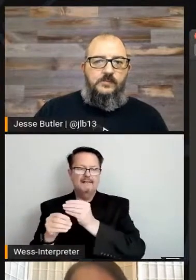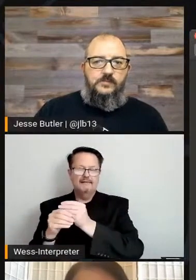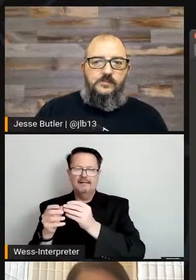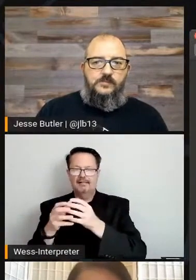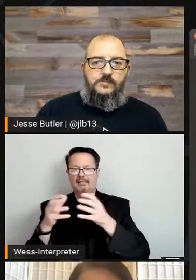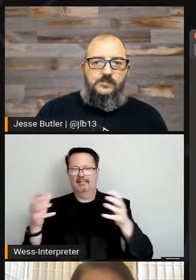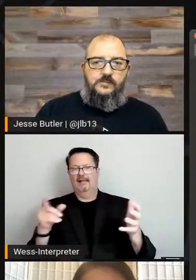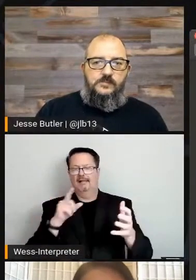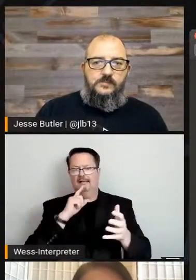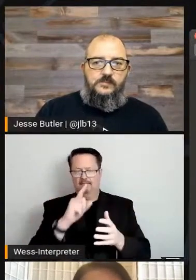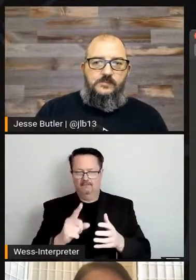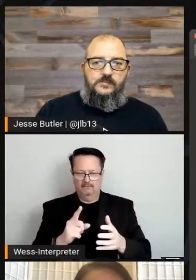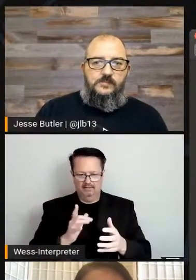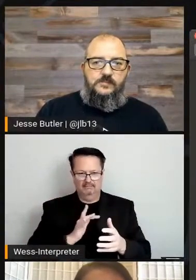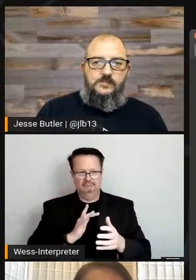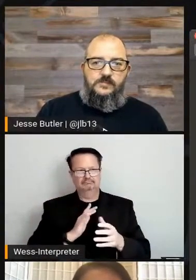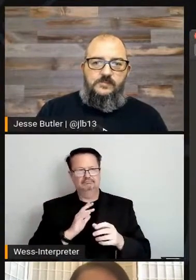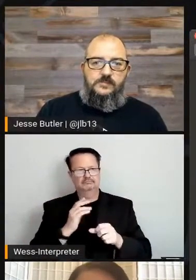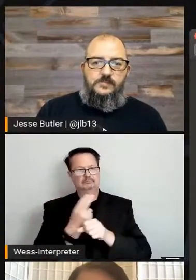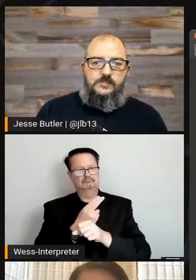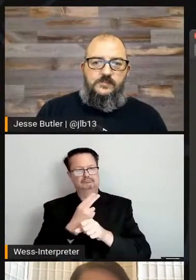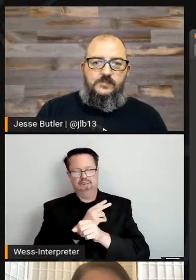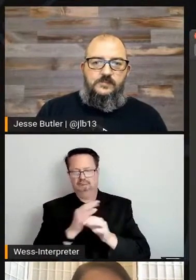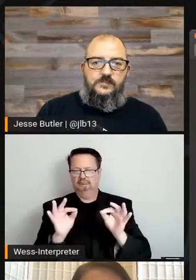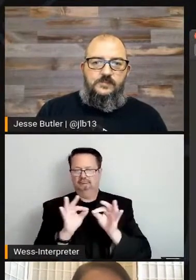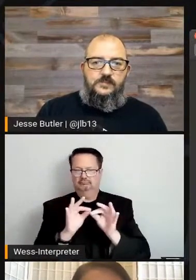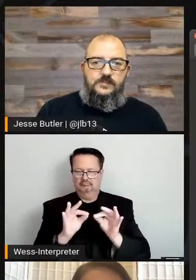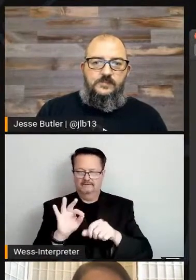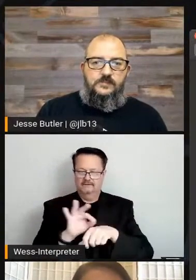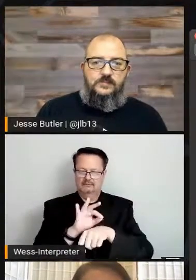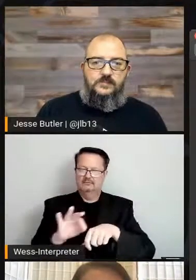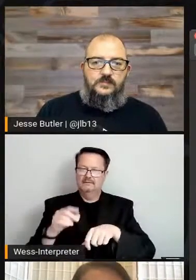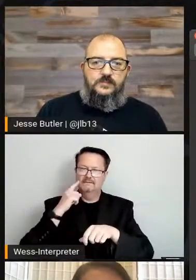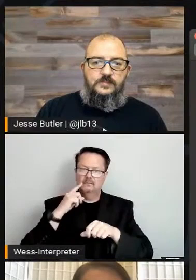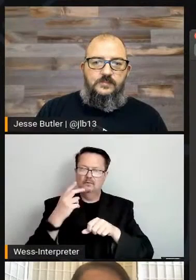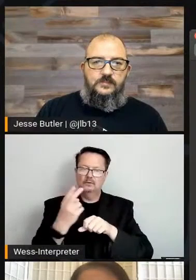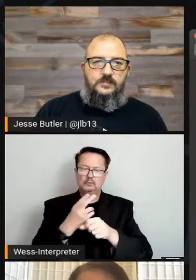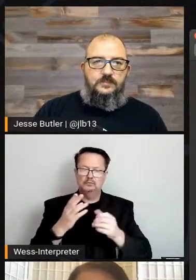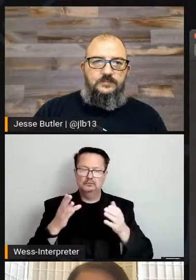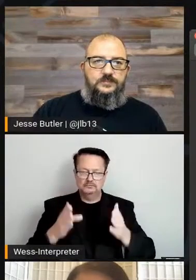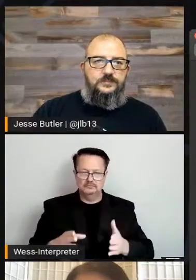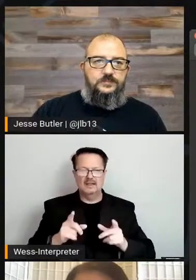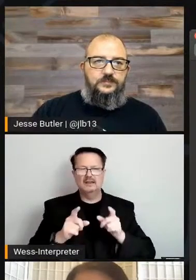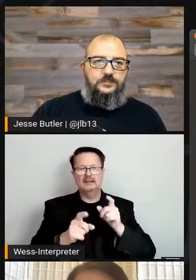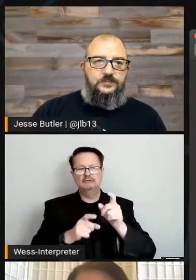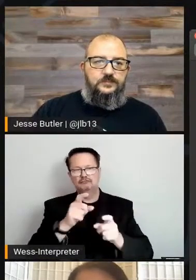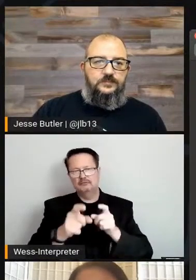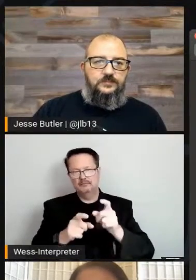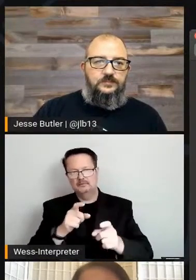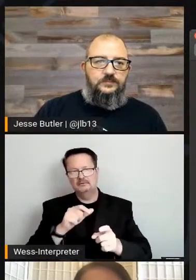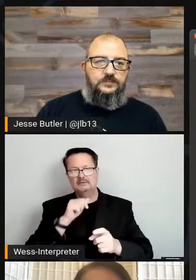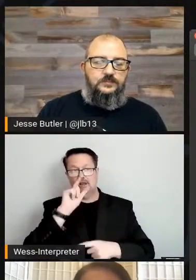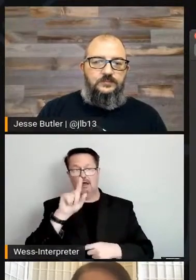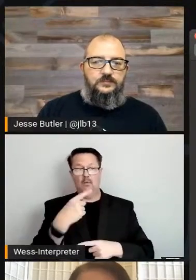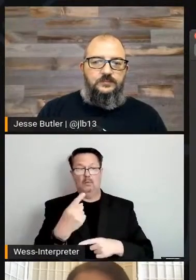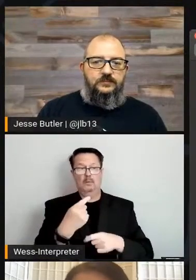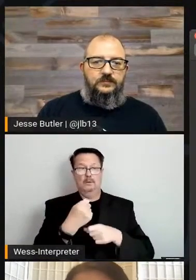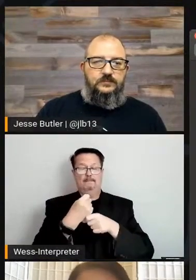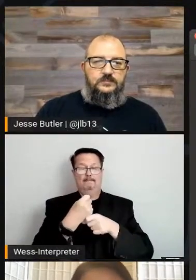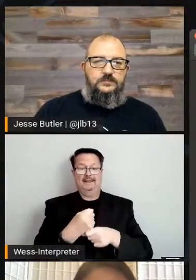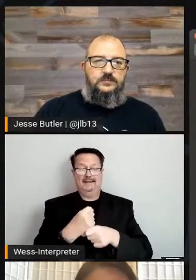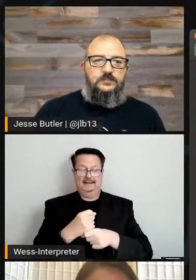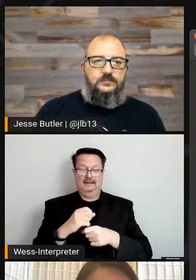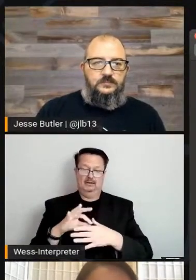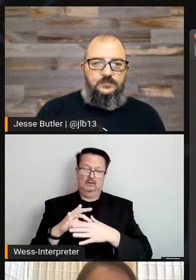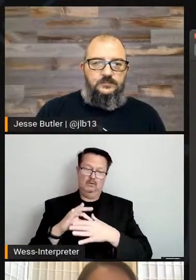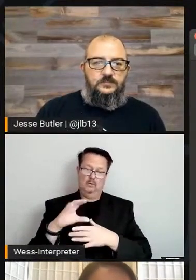useful functionality for end users, and contributing to not only making core components